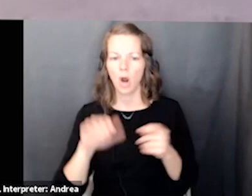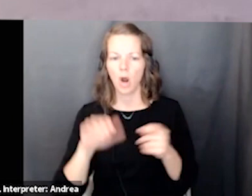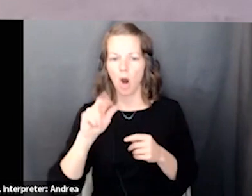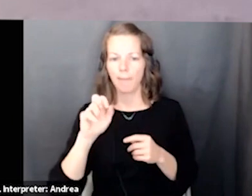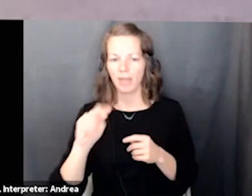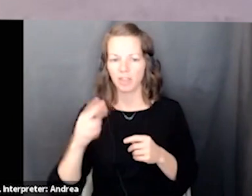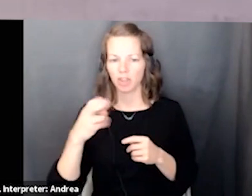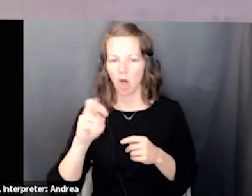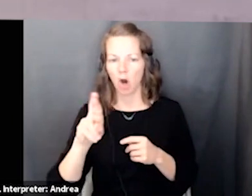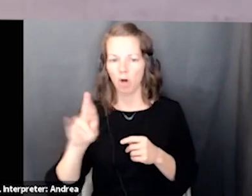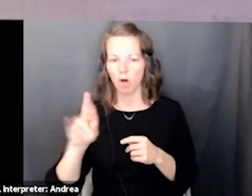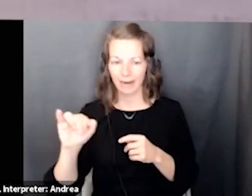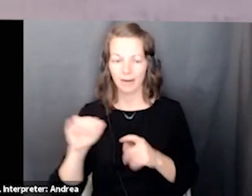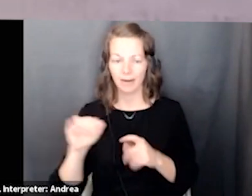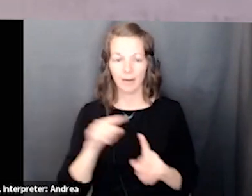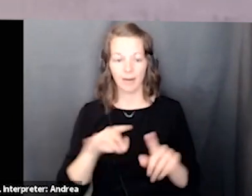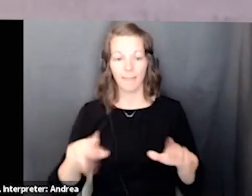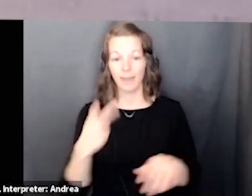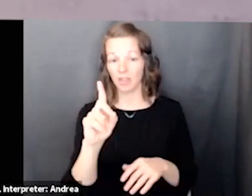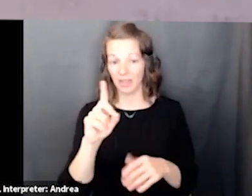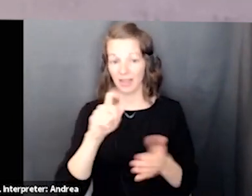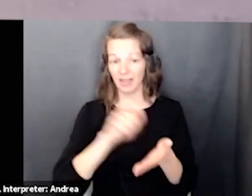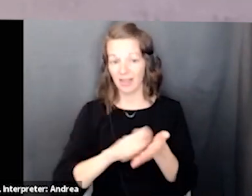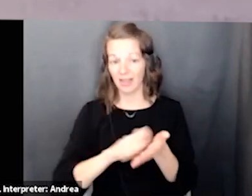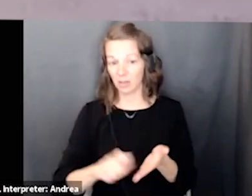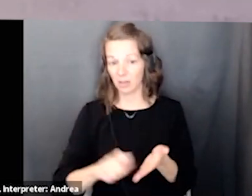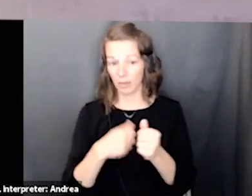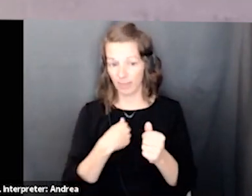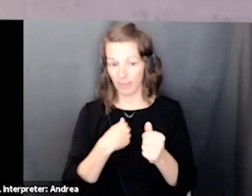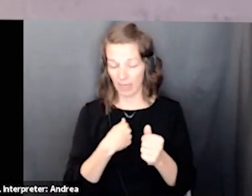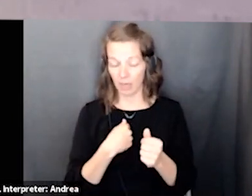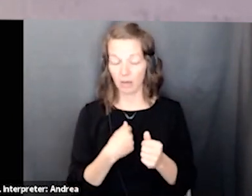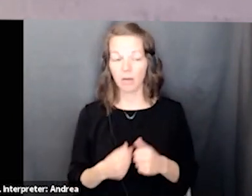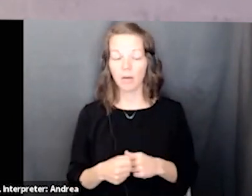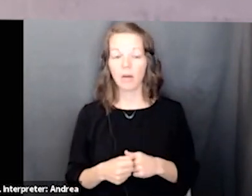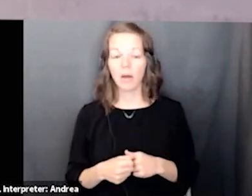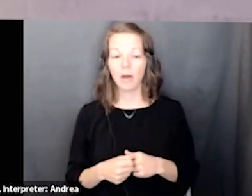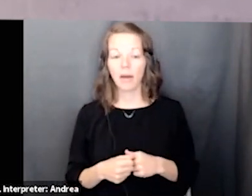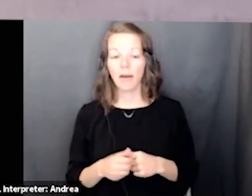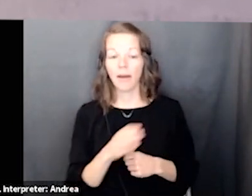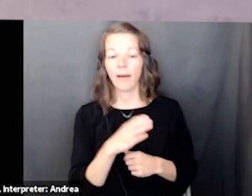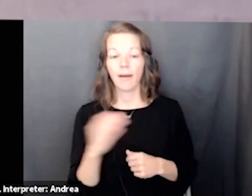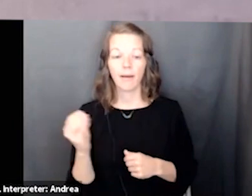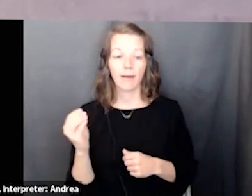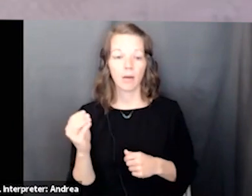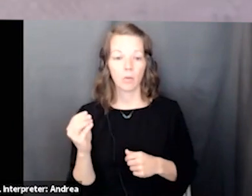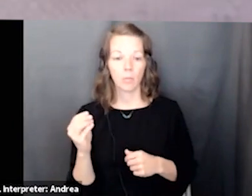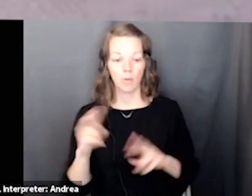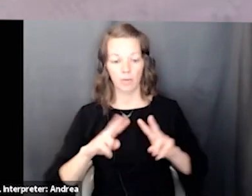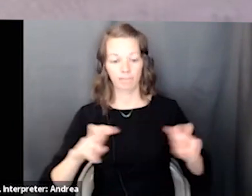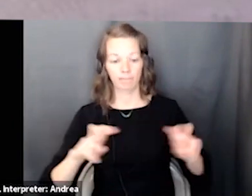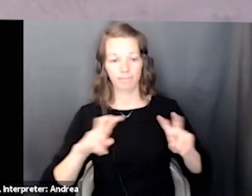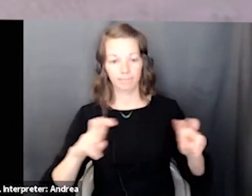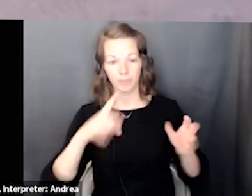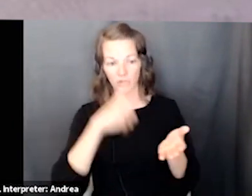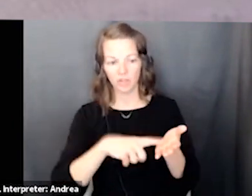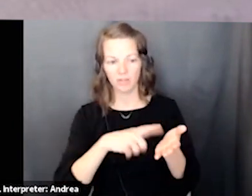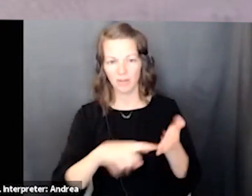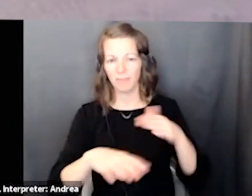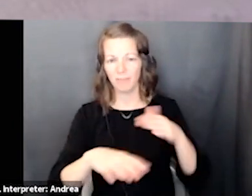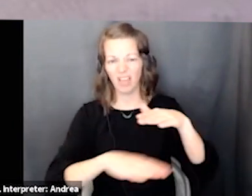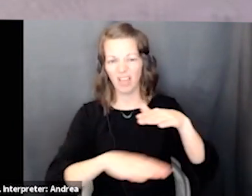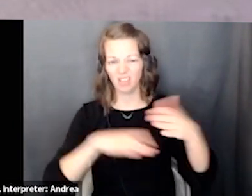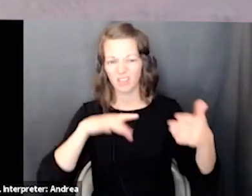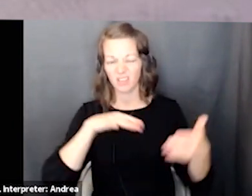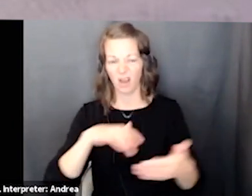he was doing his PhD thesis with me and Klaus Jensen. And we were looking at ways of just doing some basic